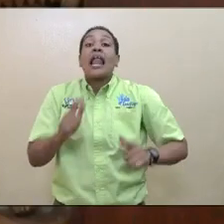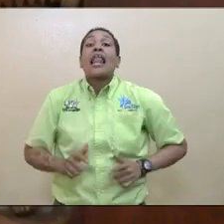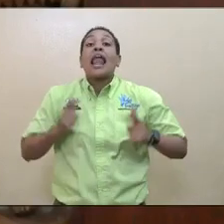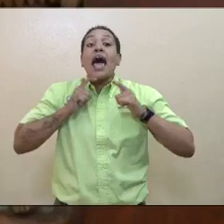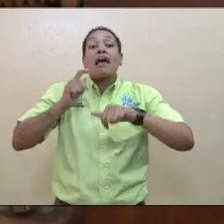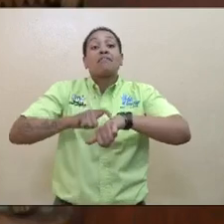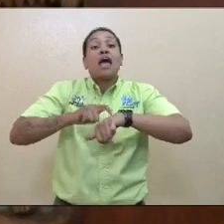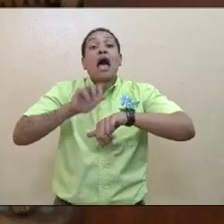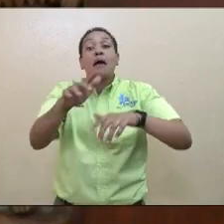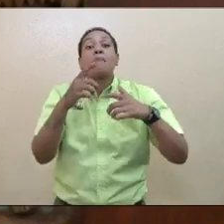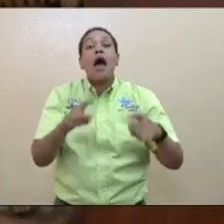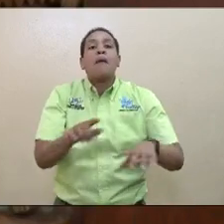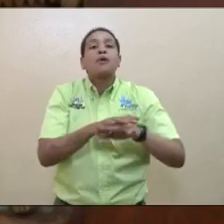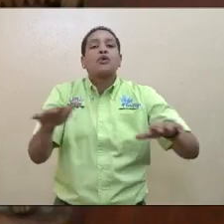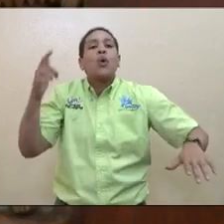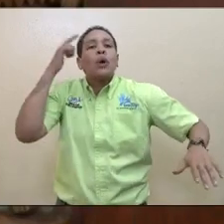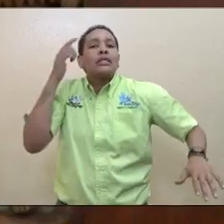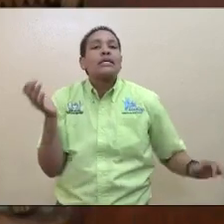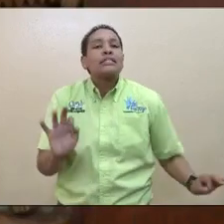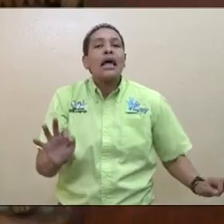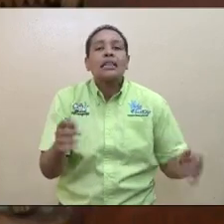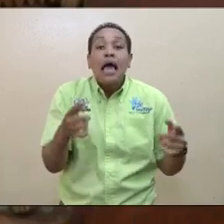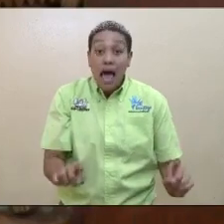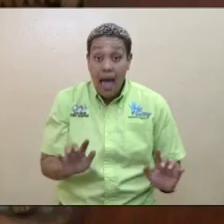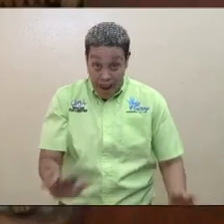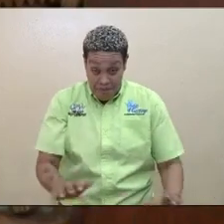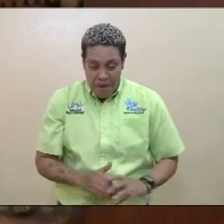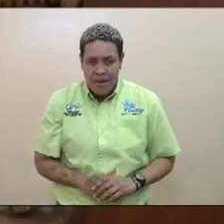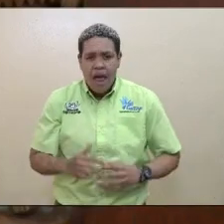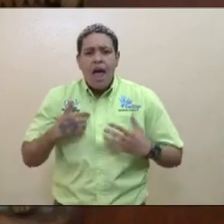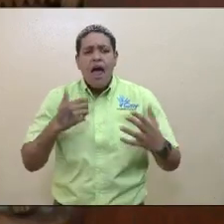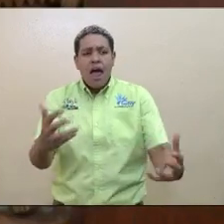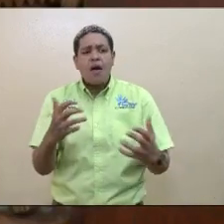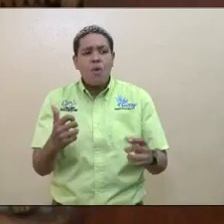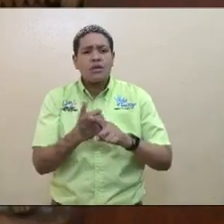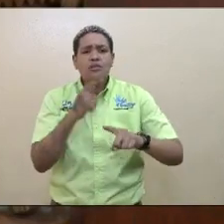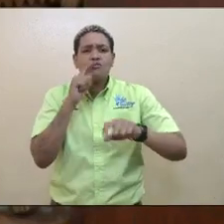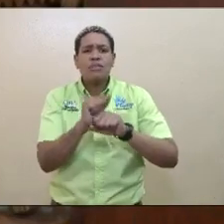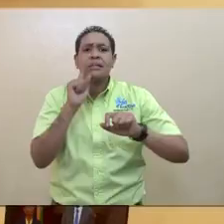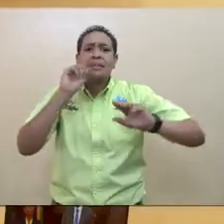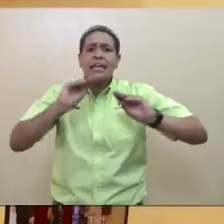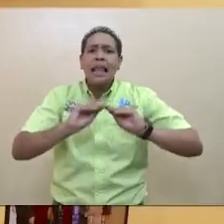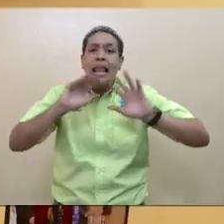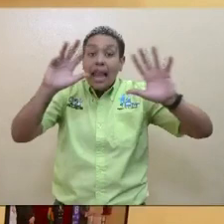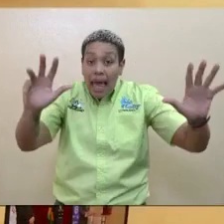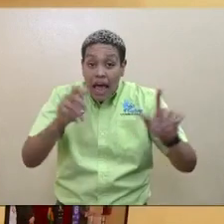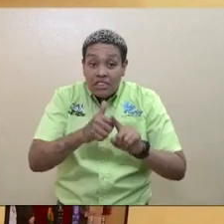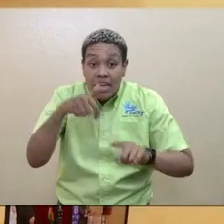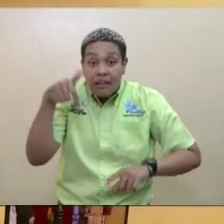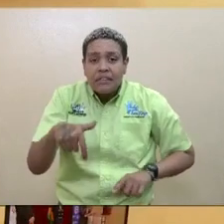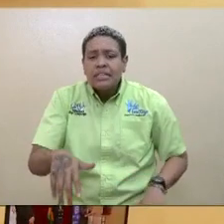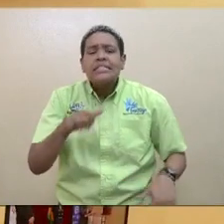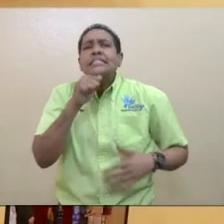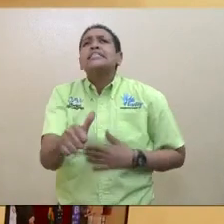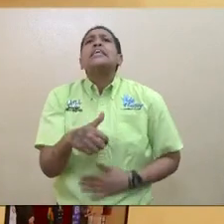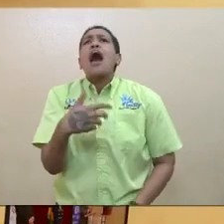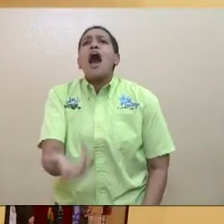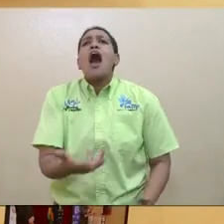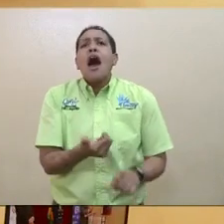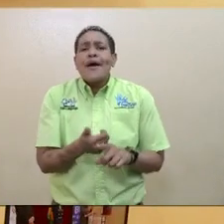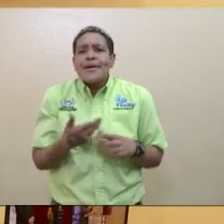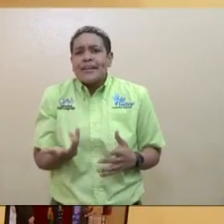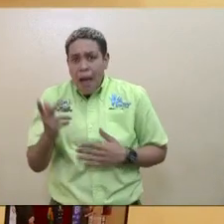lifetime. We don't take it lightly. I want to be clear that this is not